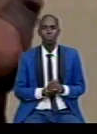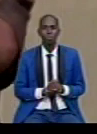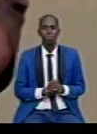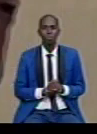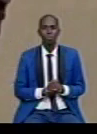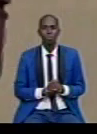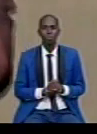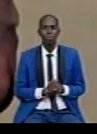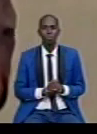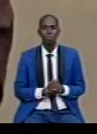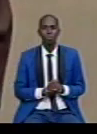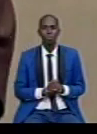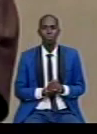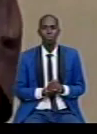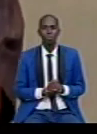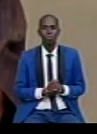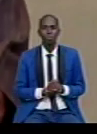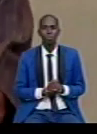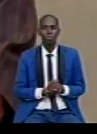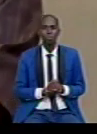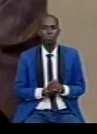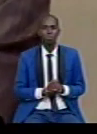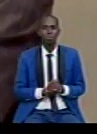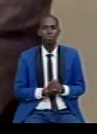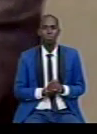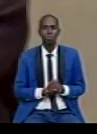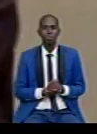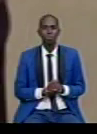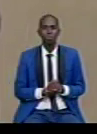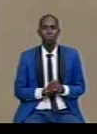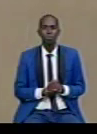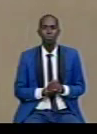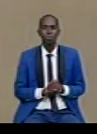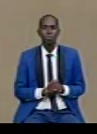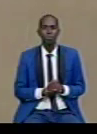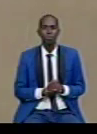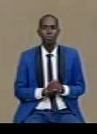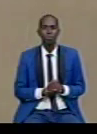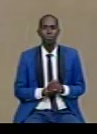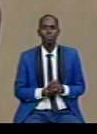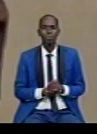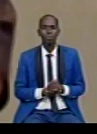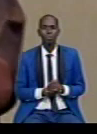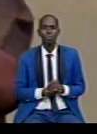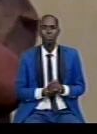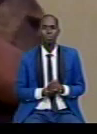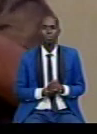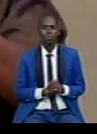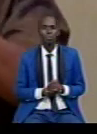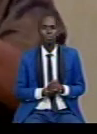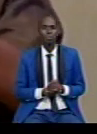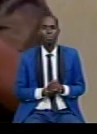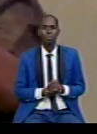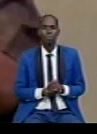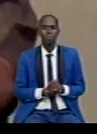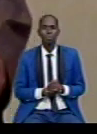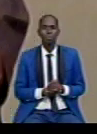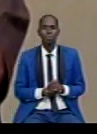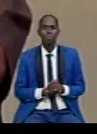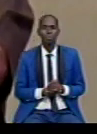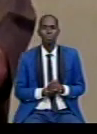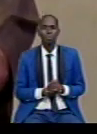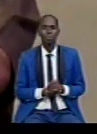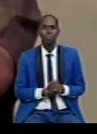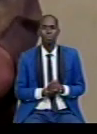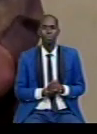said, God, I have surrendered all my life to you. I went somewhere to go and rest, where I used to sit down to receive breeze. I just